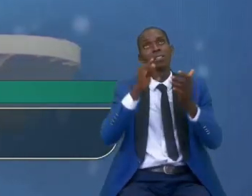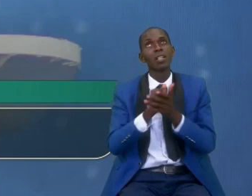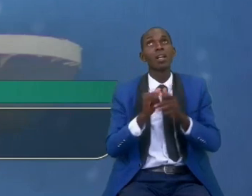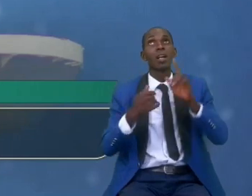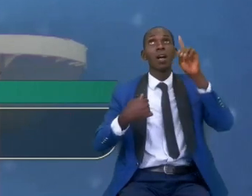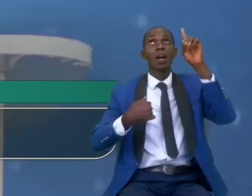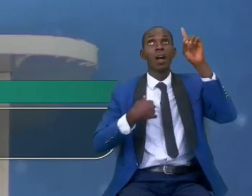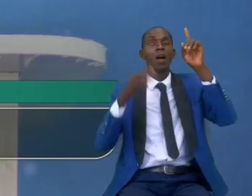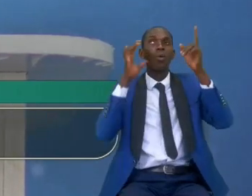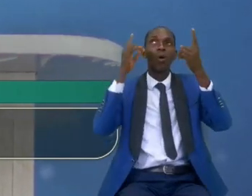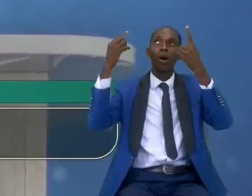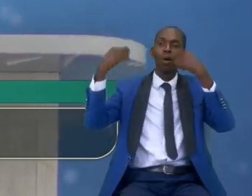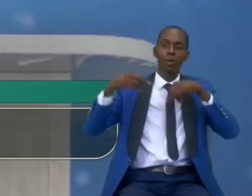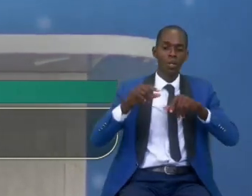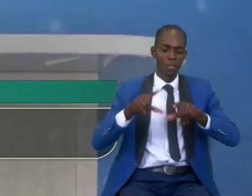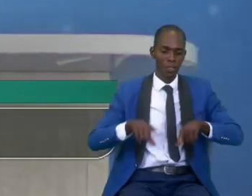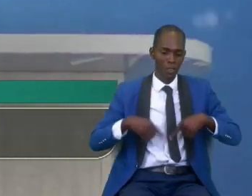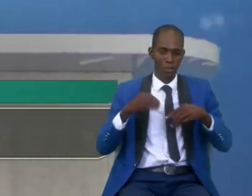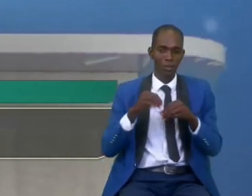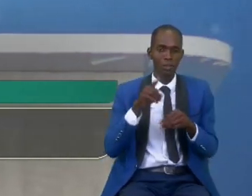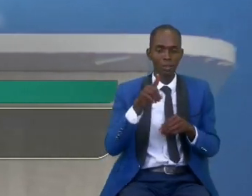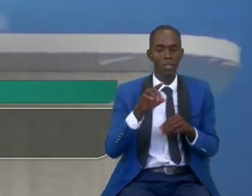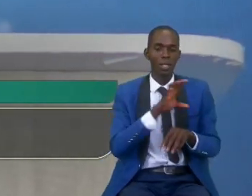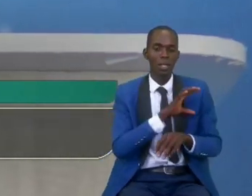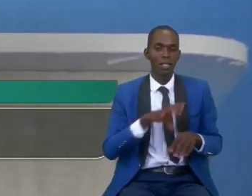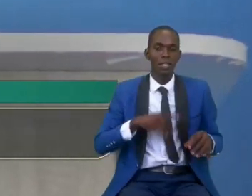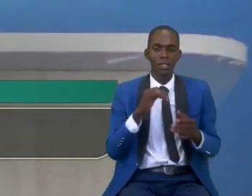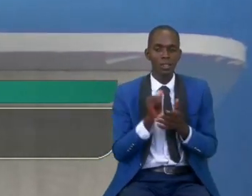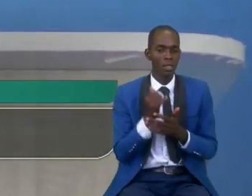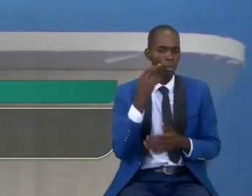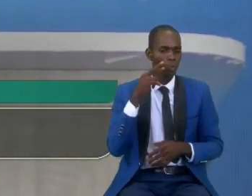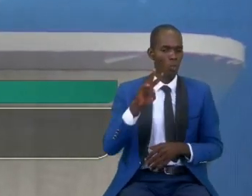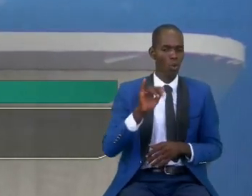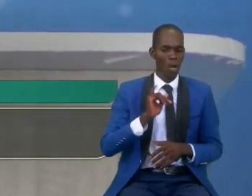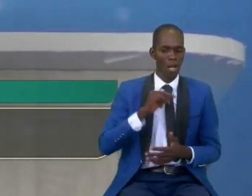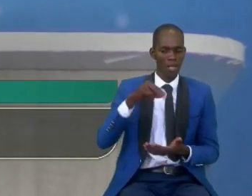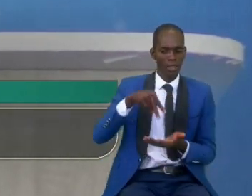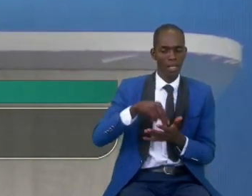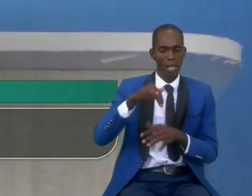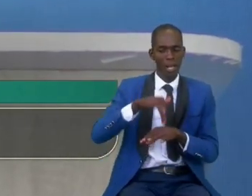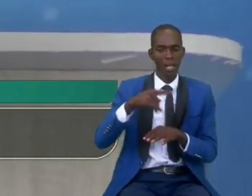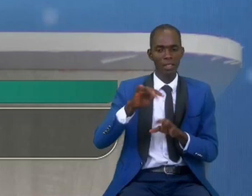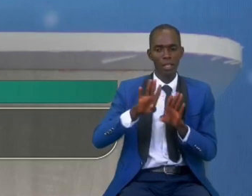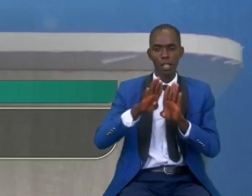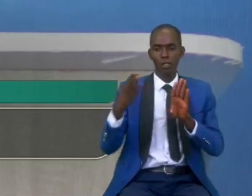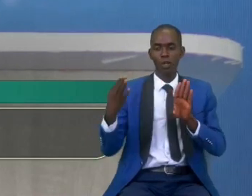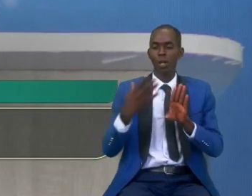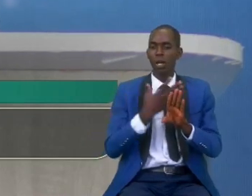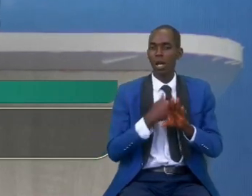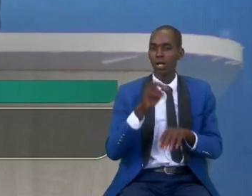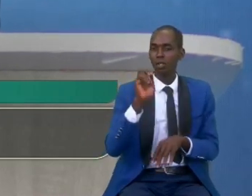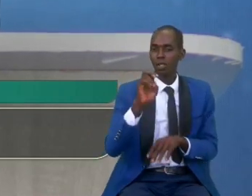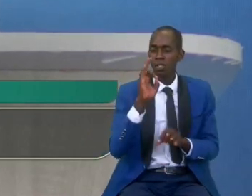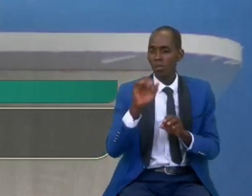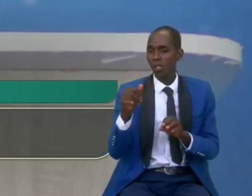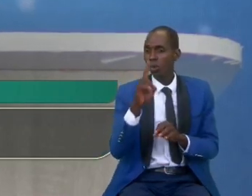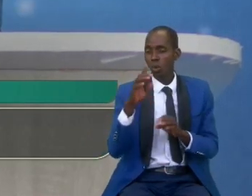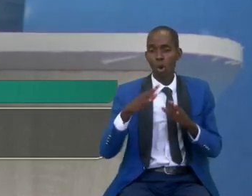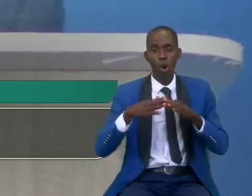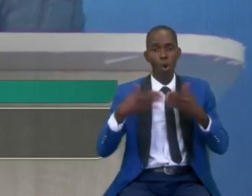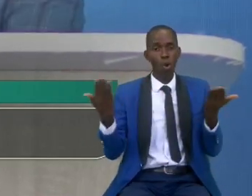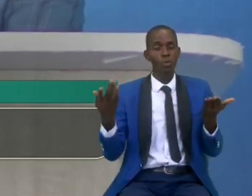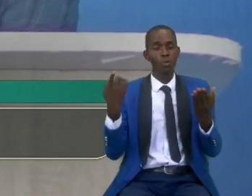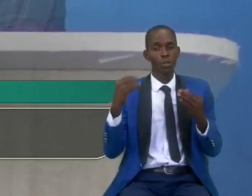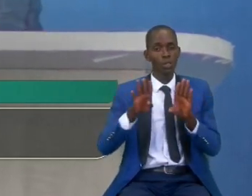and knock. If anyone opens the door, I will come in and sup and dwell with him.